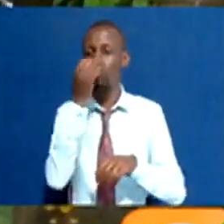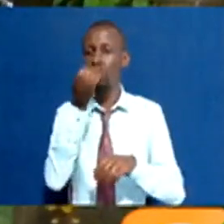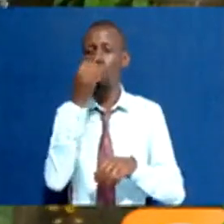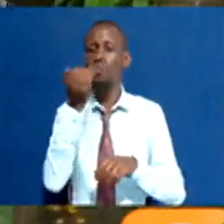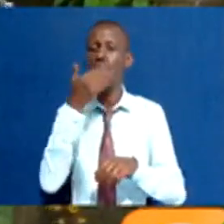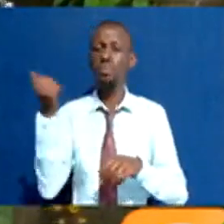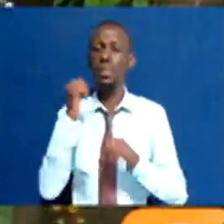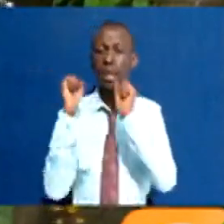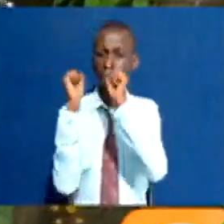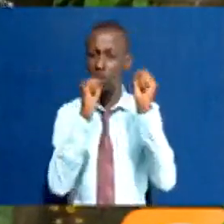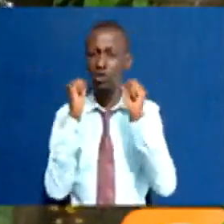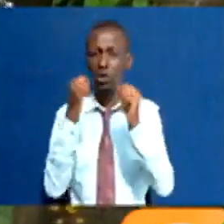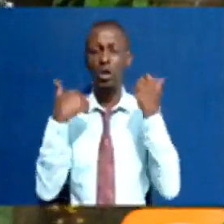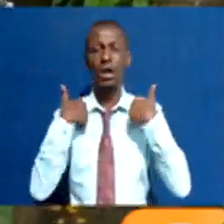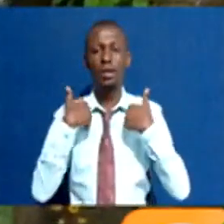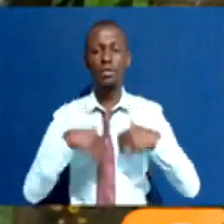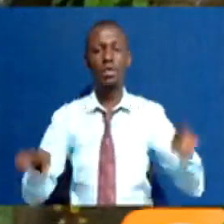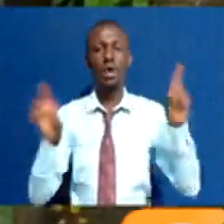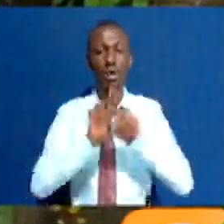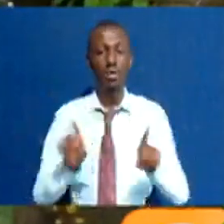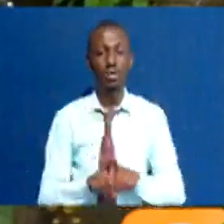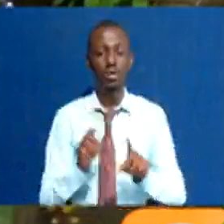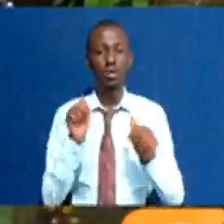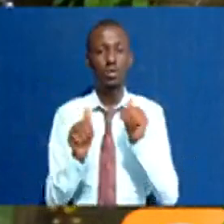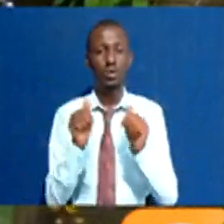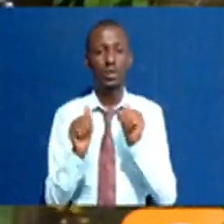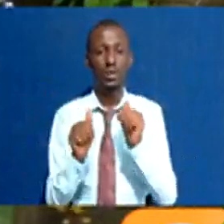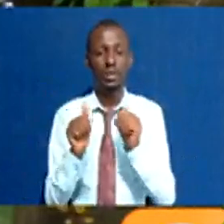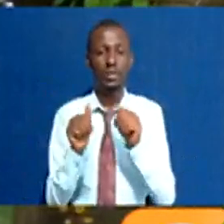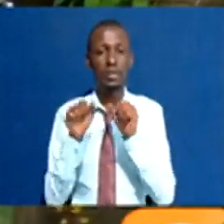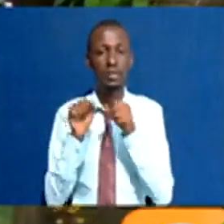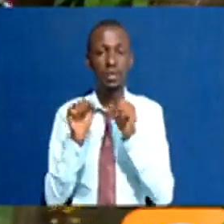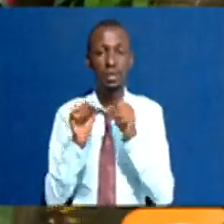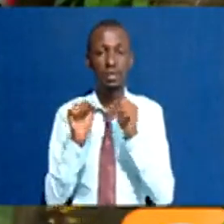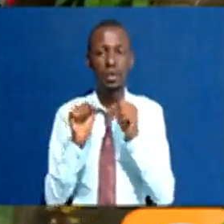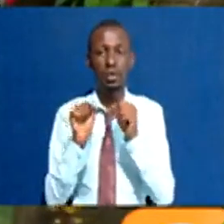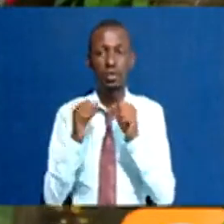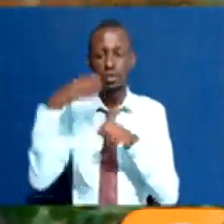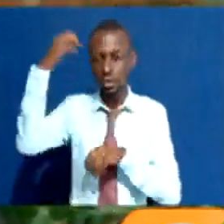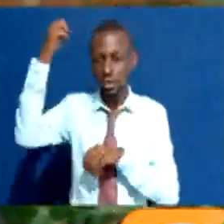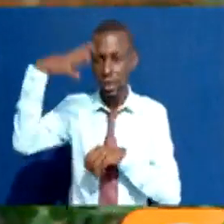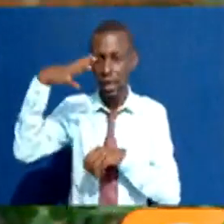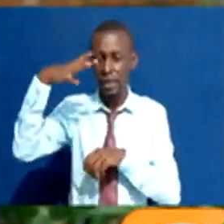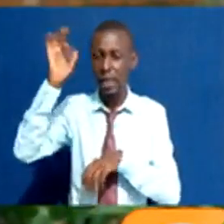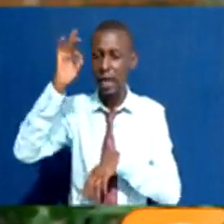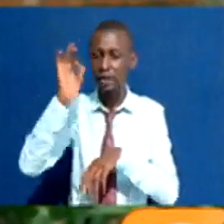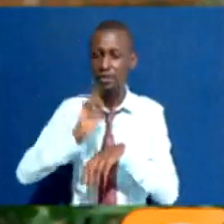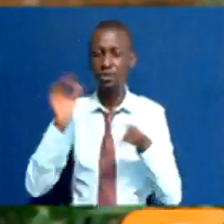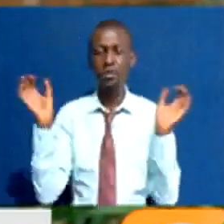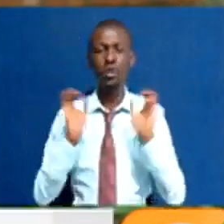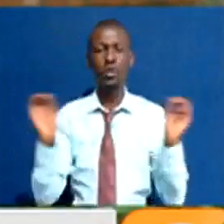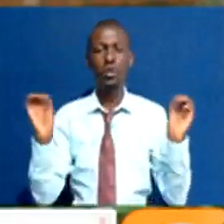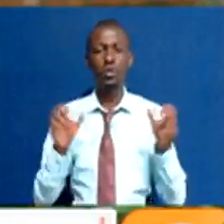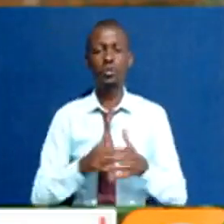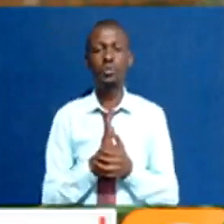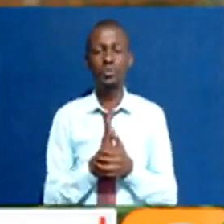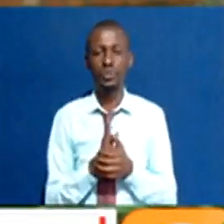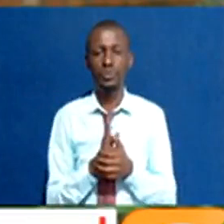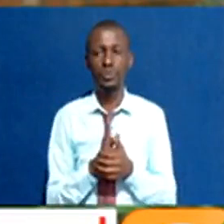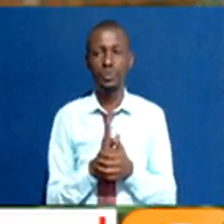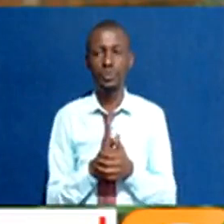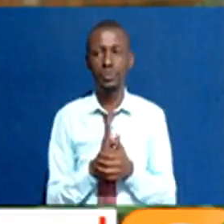variety is perhaps better resistant to heat or to drought. We particularly are